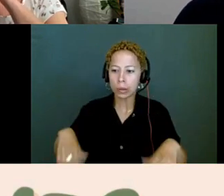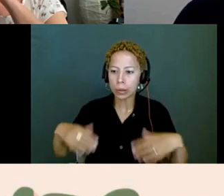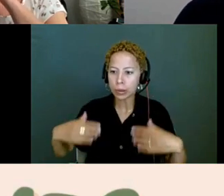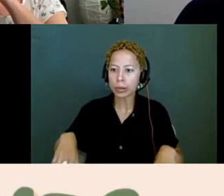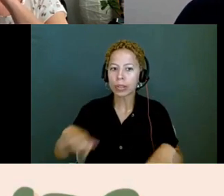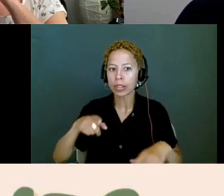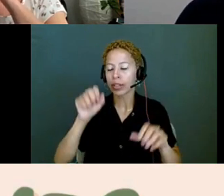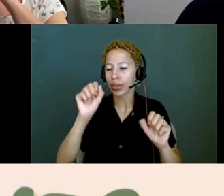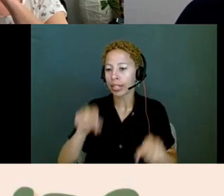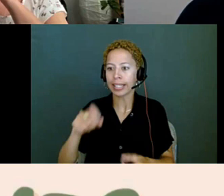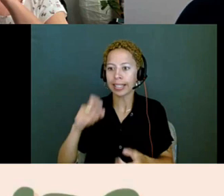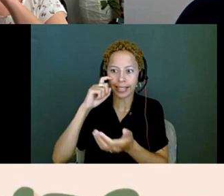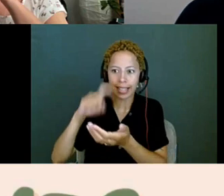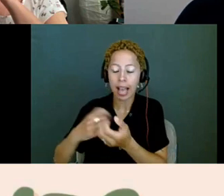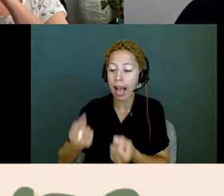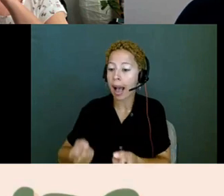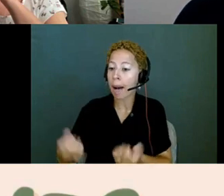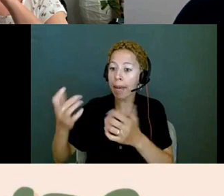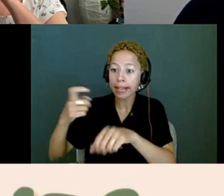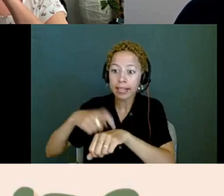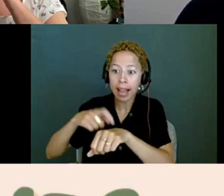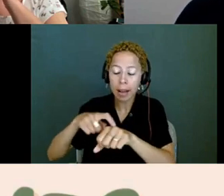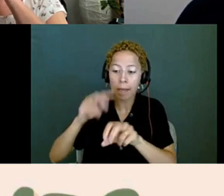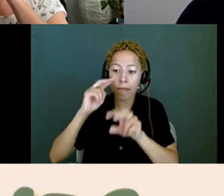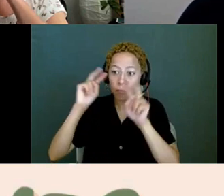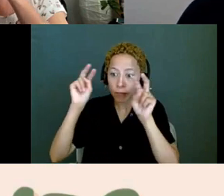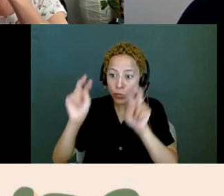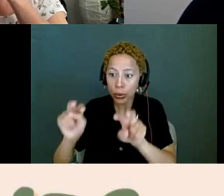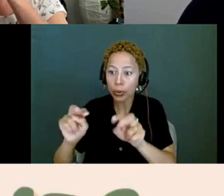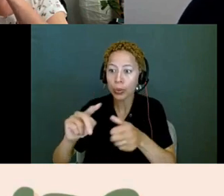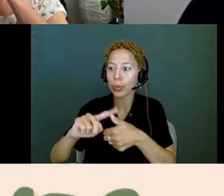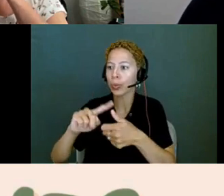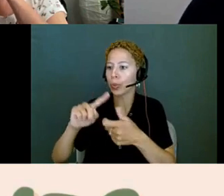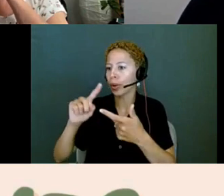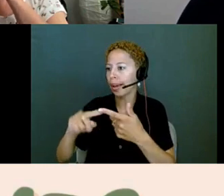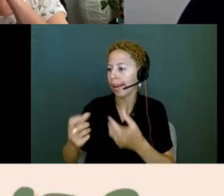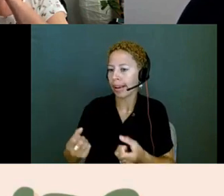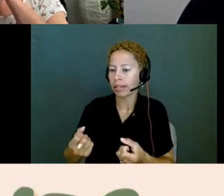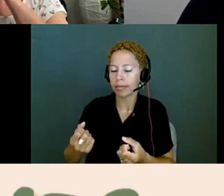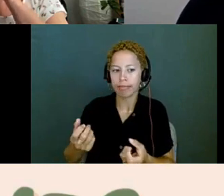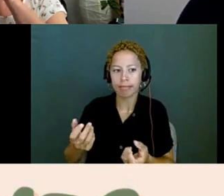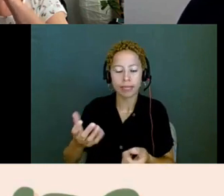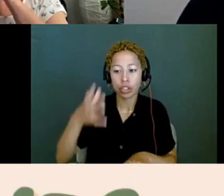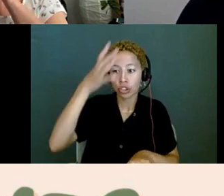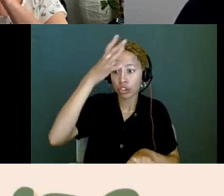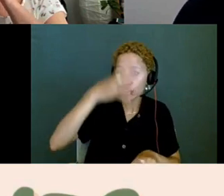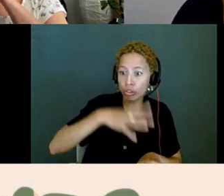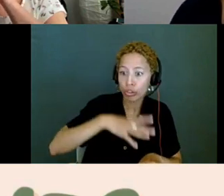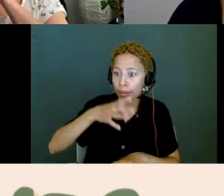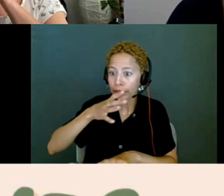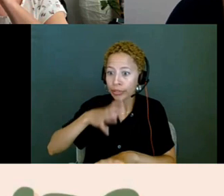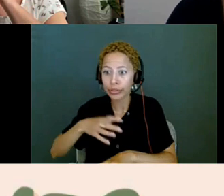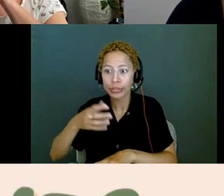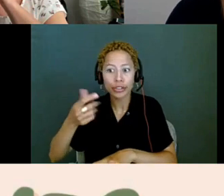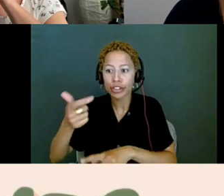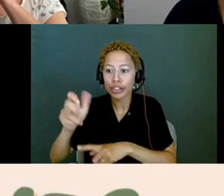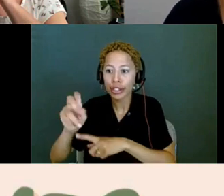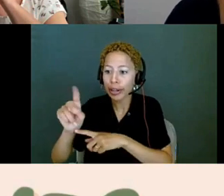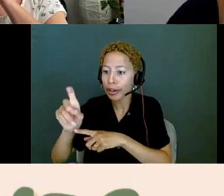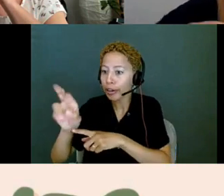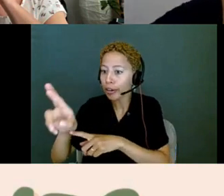up how many times your things were viewed, what gender of the people who were mostly looking at